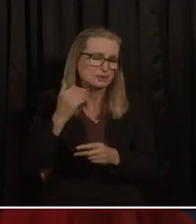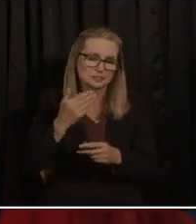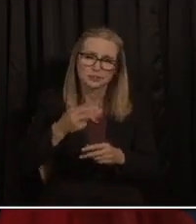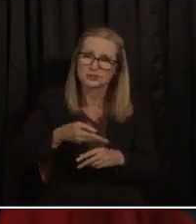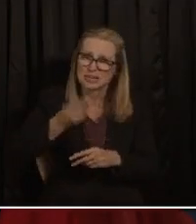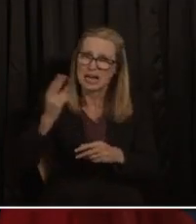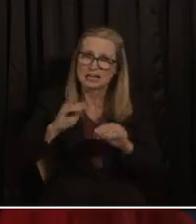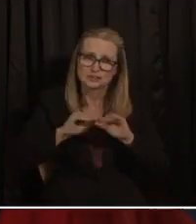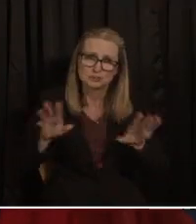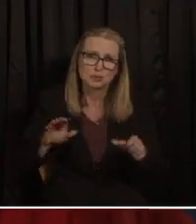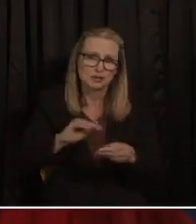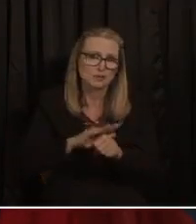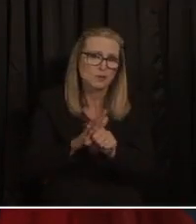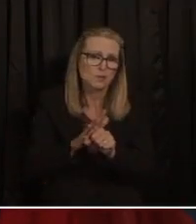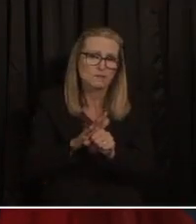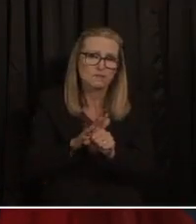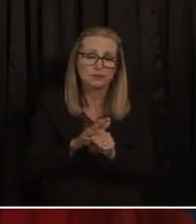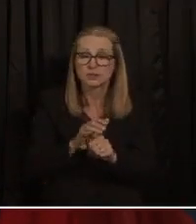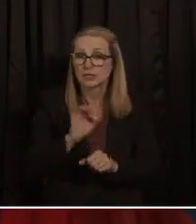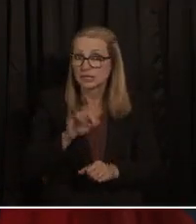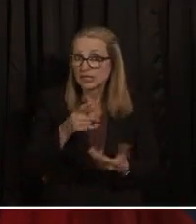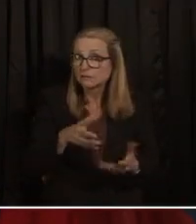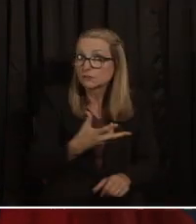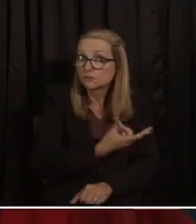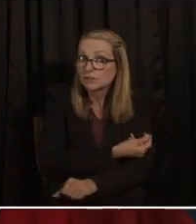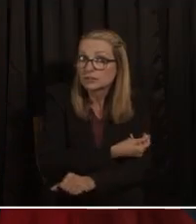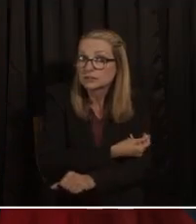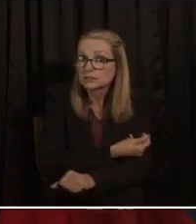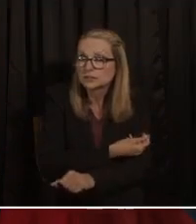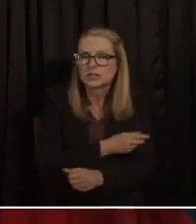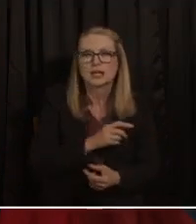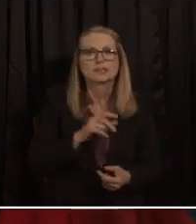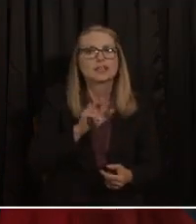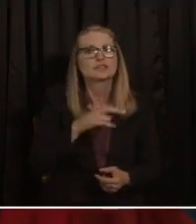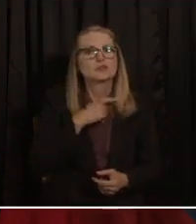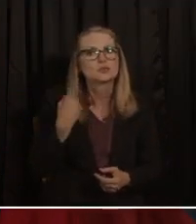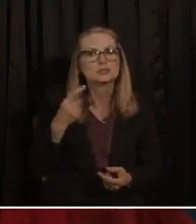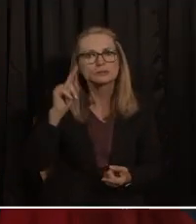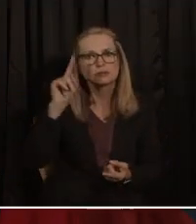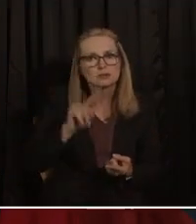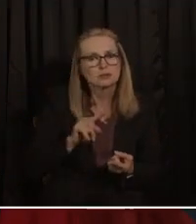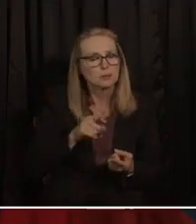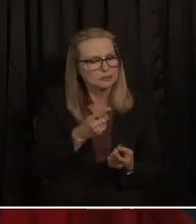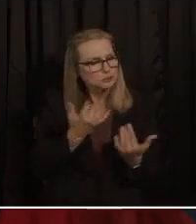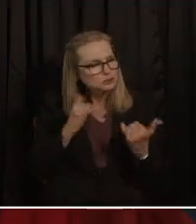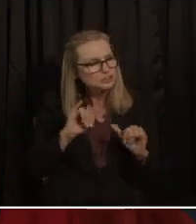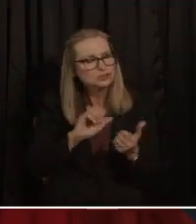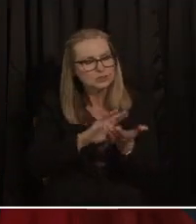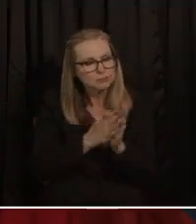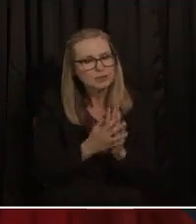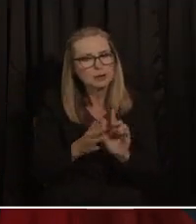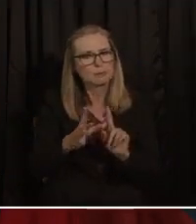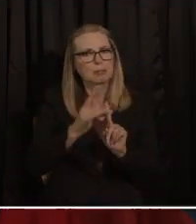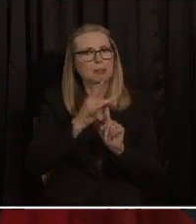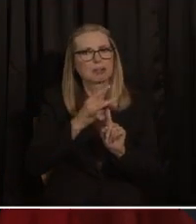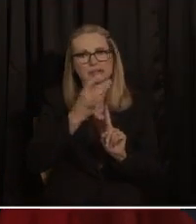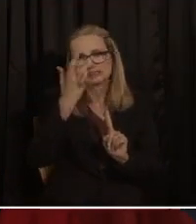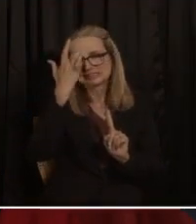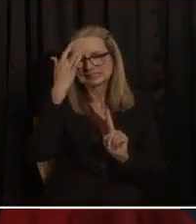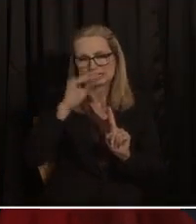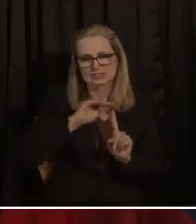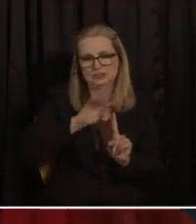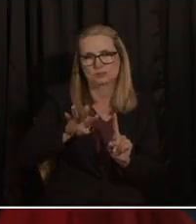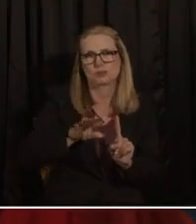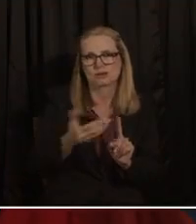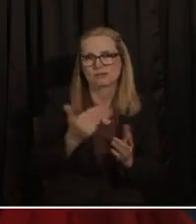the community. If you're vaccinated, the risk is less to you, of course, but you still can transmit it to others. And with so many unvaccinated folks around, it